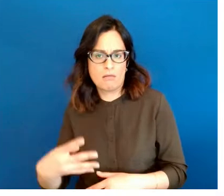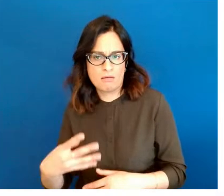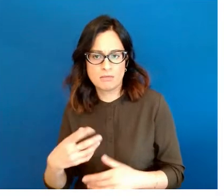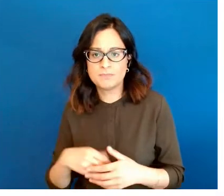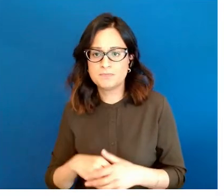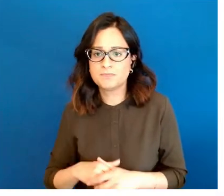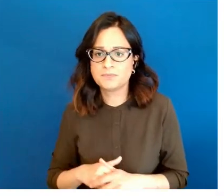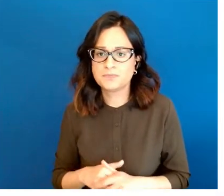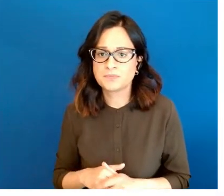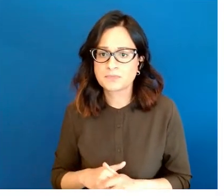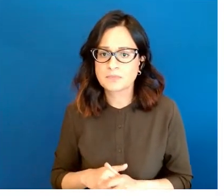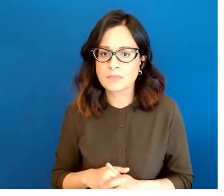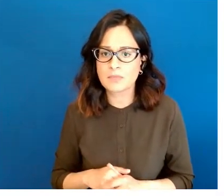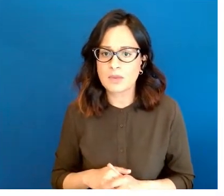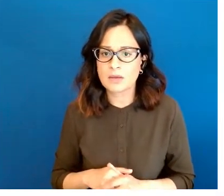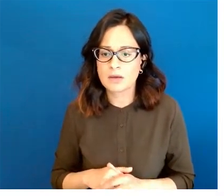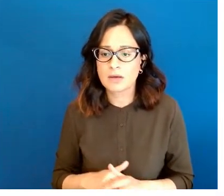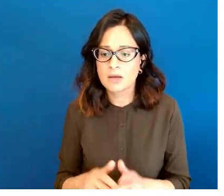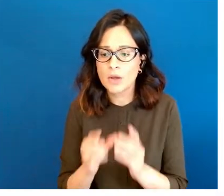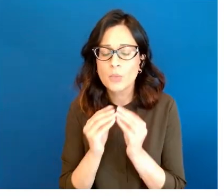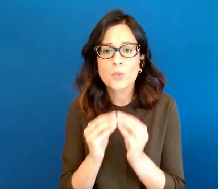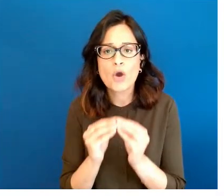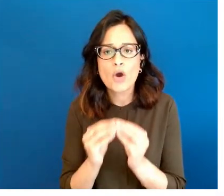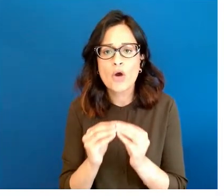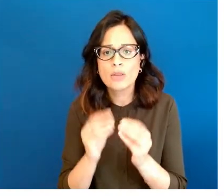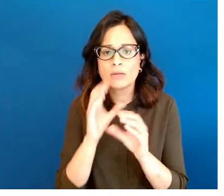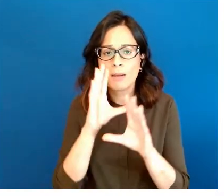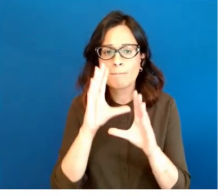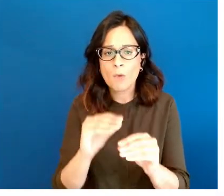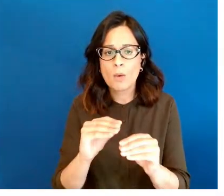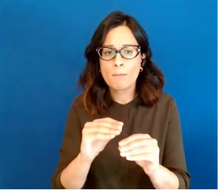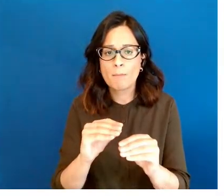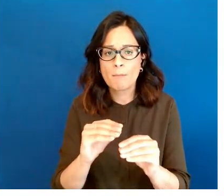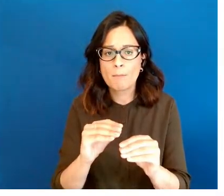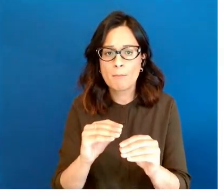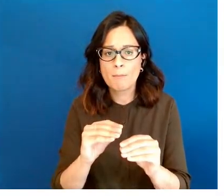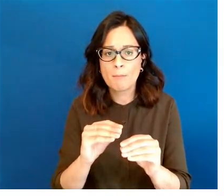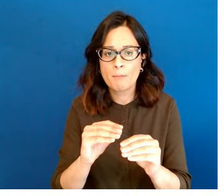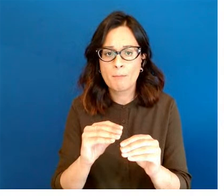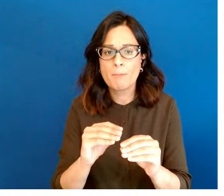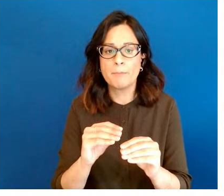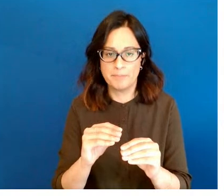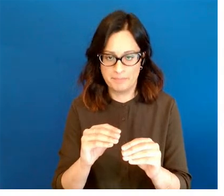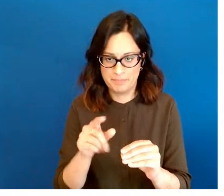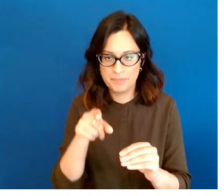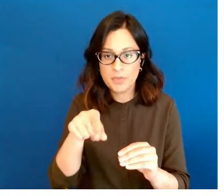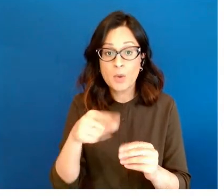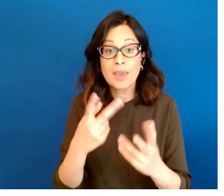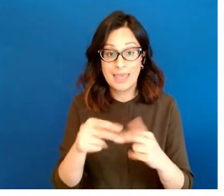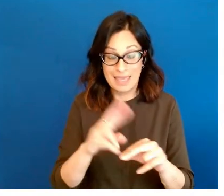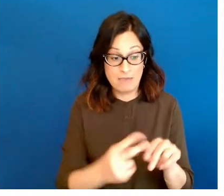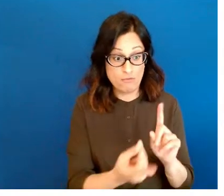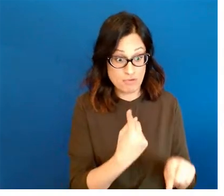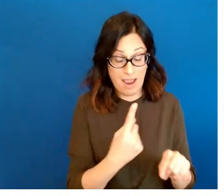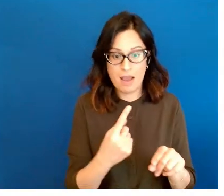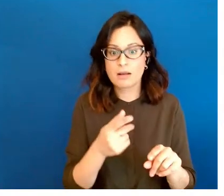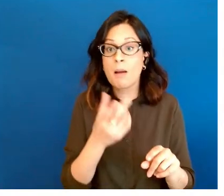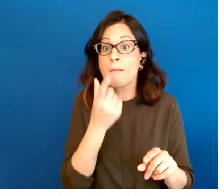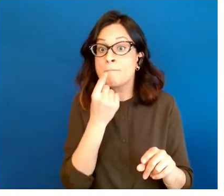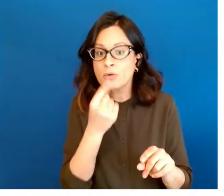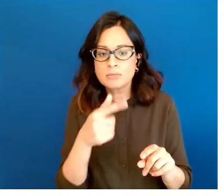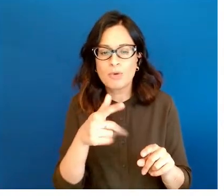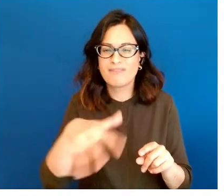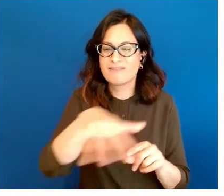Now, it's just worth mentioning about what we call cross-reactivity. So if you react to one food, you may well react to others within a family. So